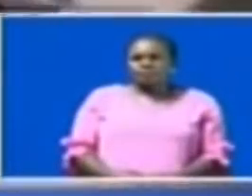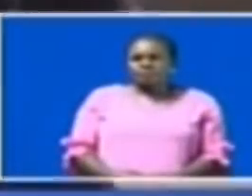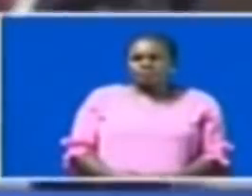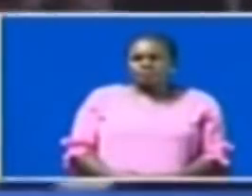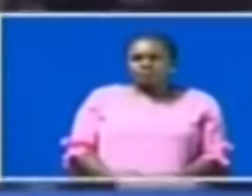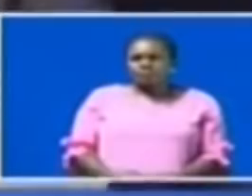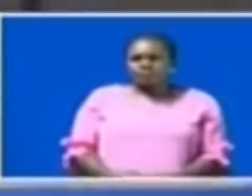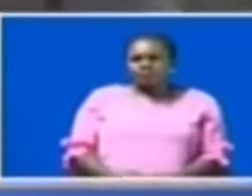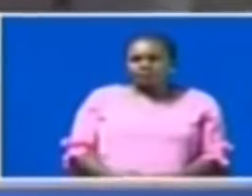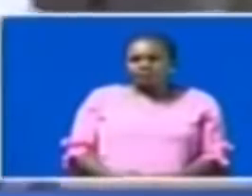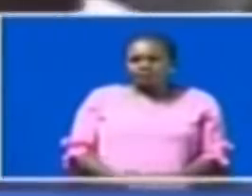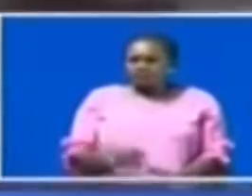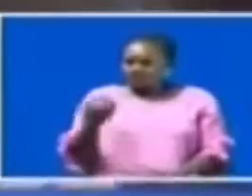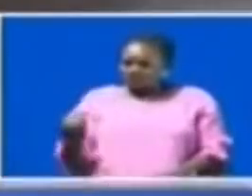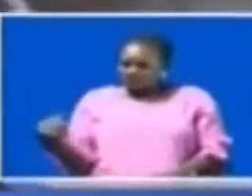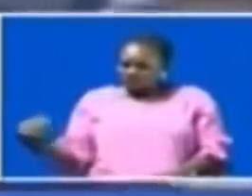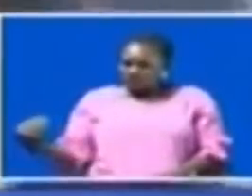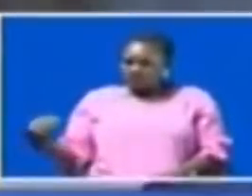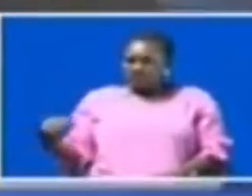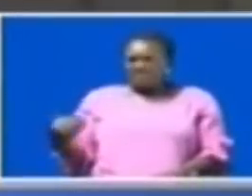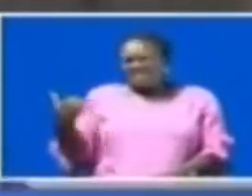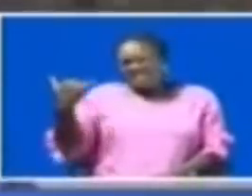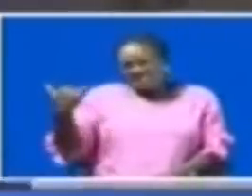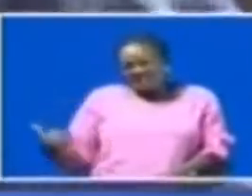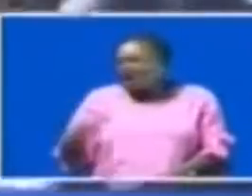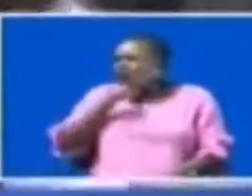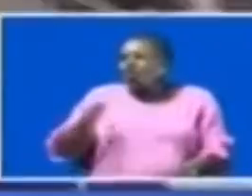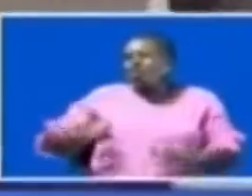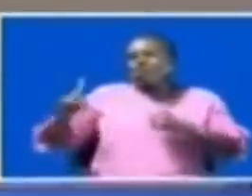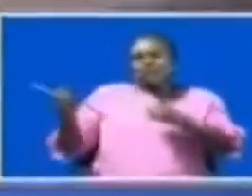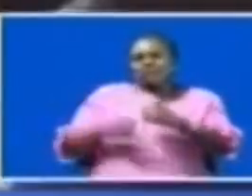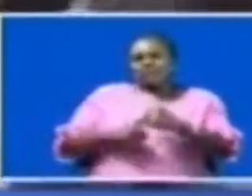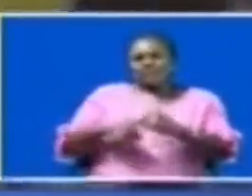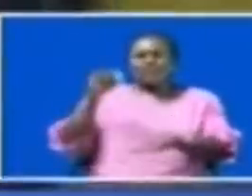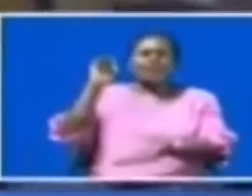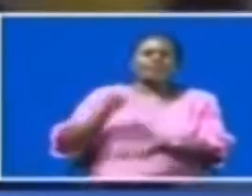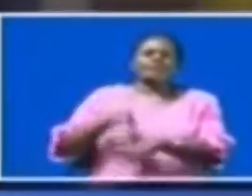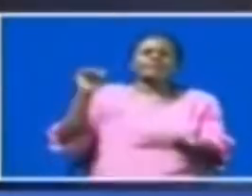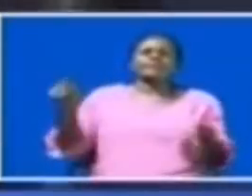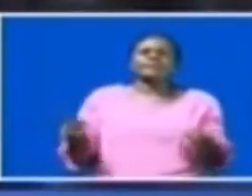In the day's drama, school children, some as young as 6 years old, were the victims.